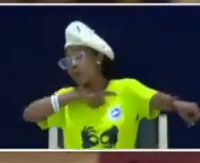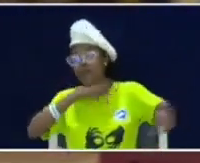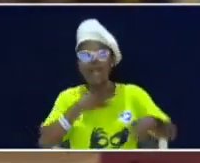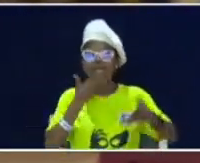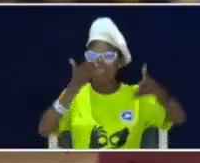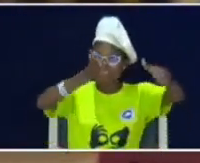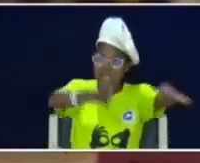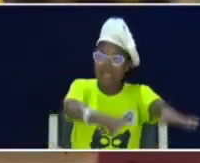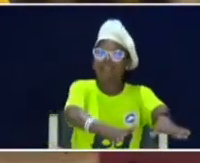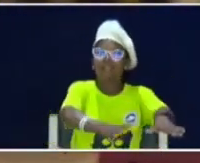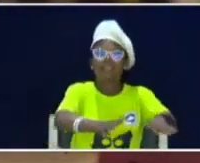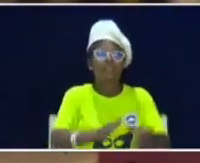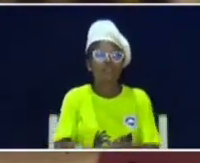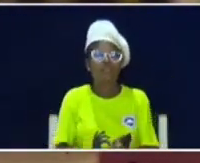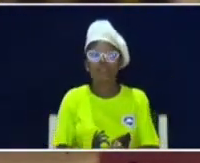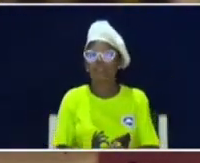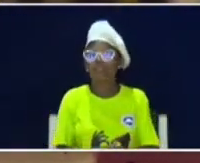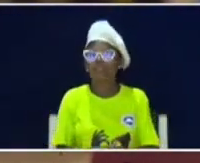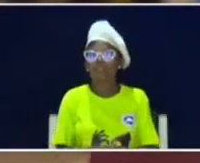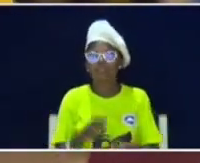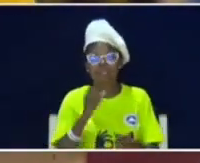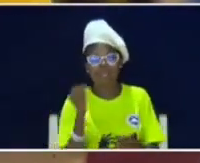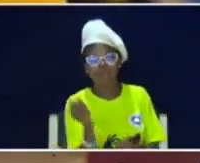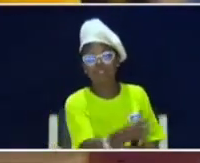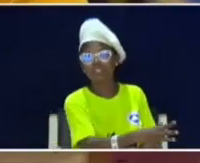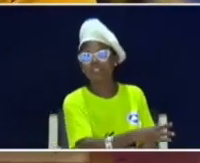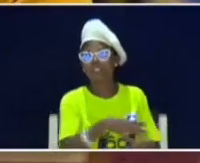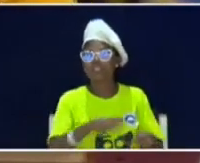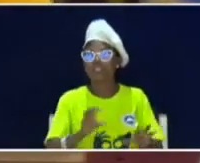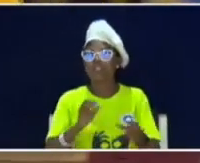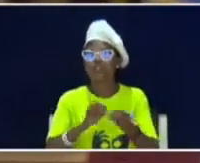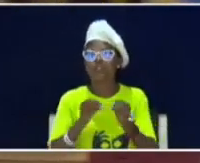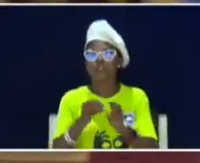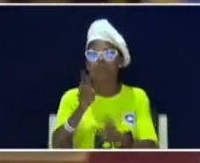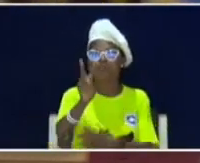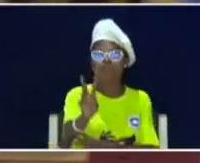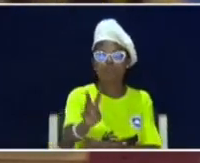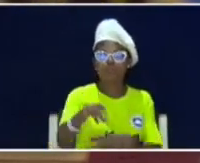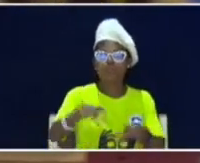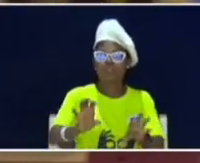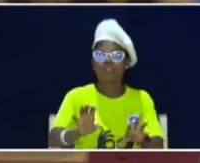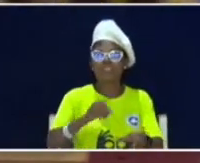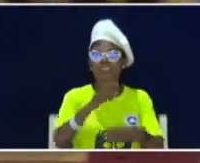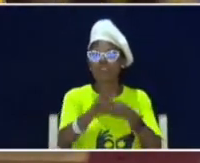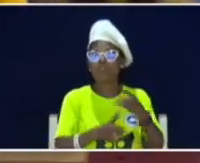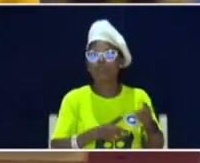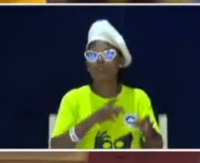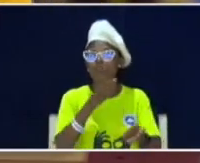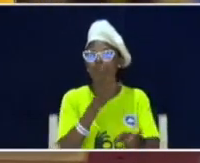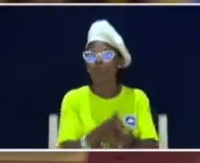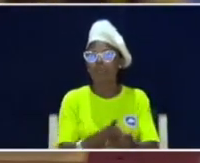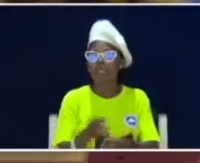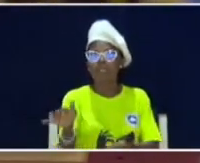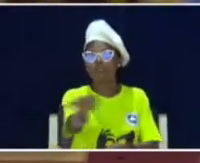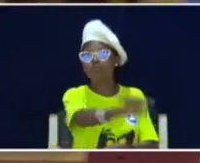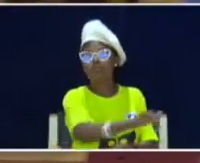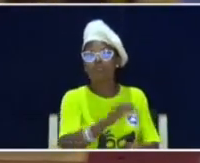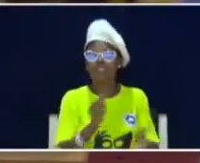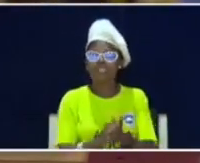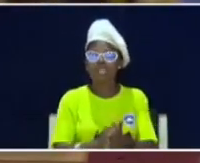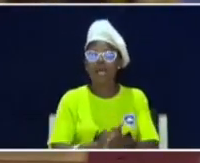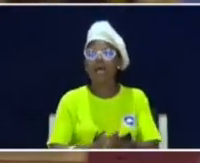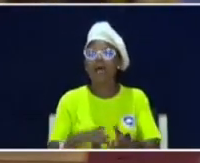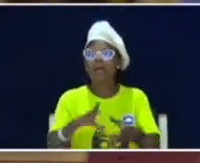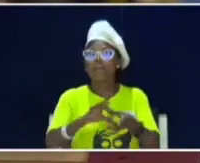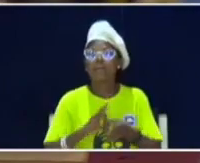died. Garbage class. Then the second class that we have in this world are those that belong to the class